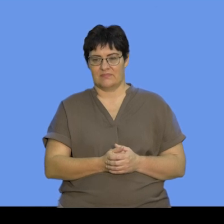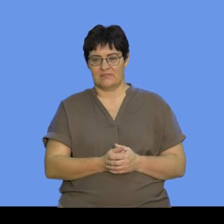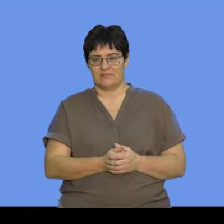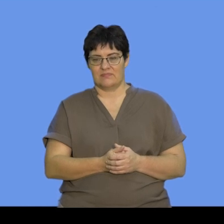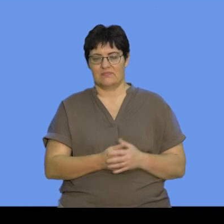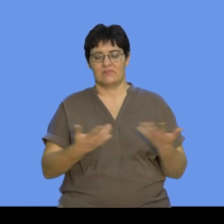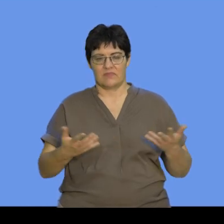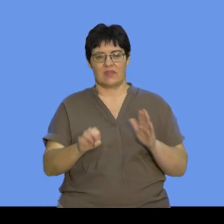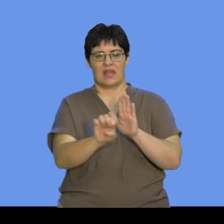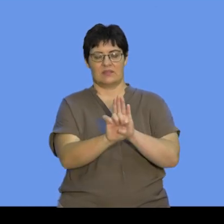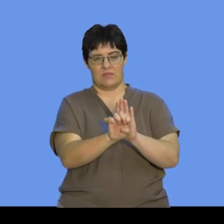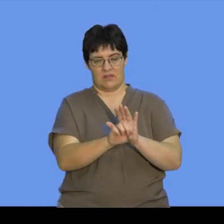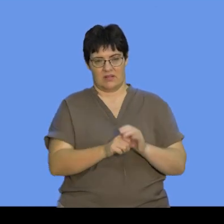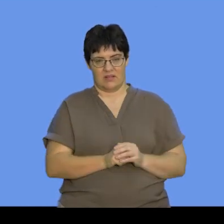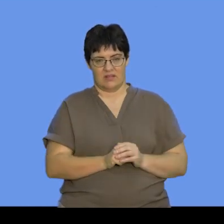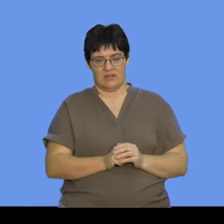examples of,